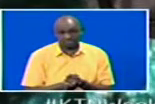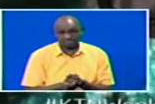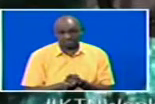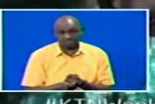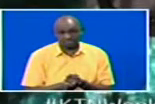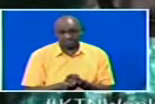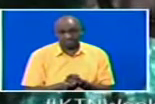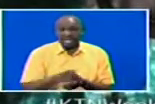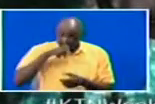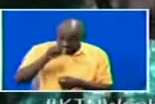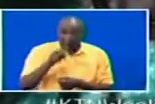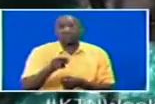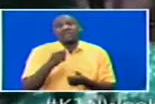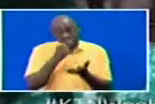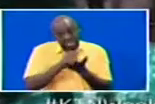Aliona amekunywa dawa